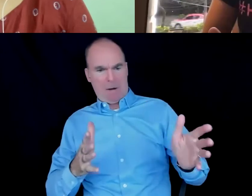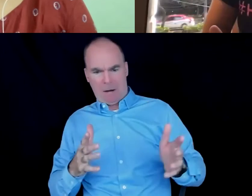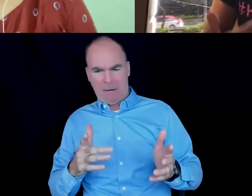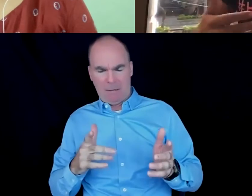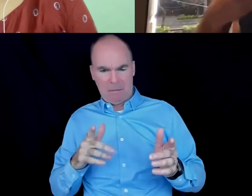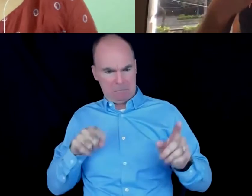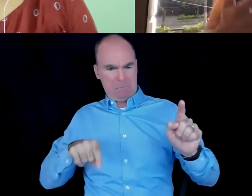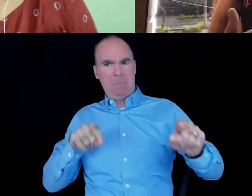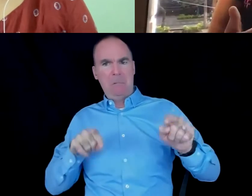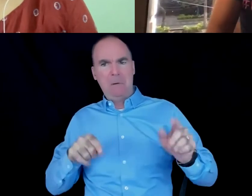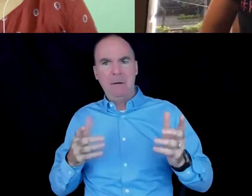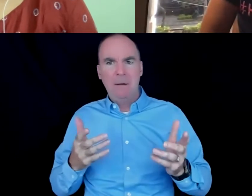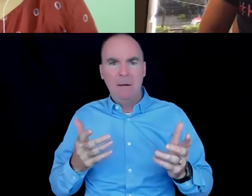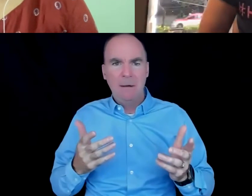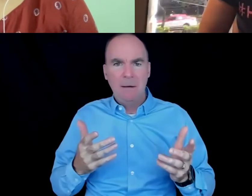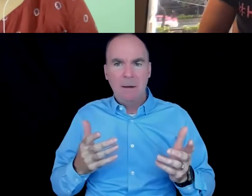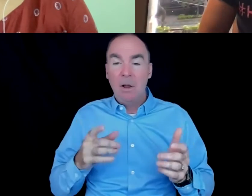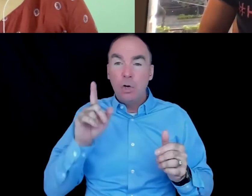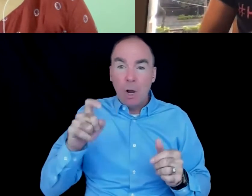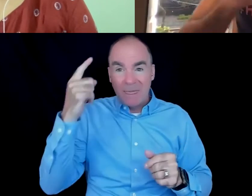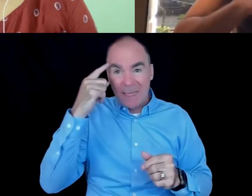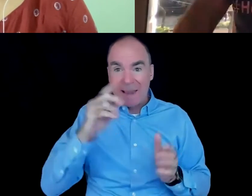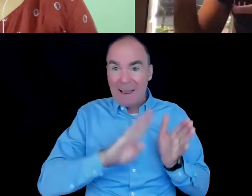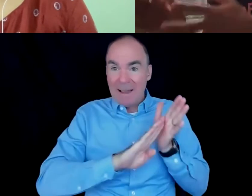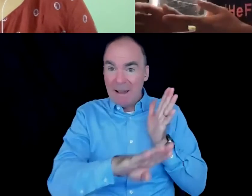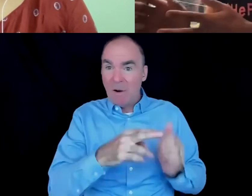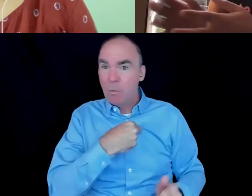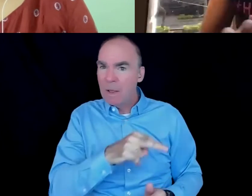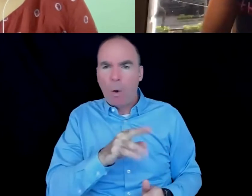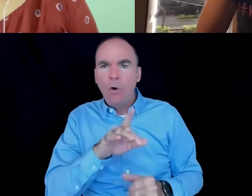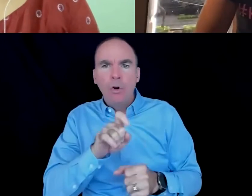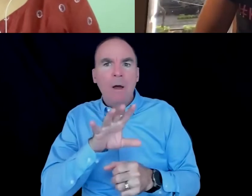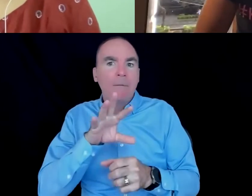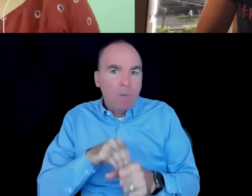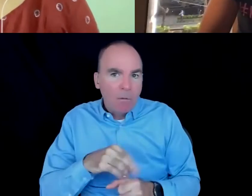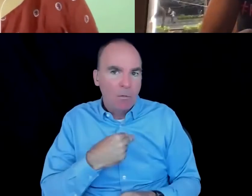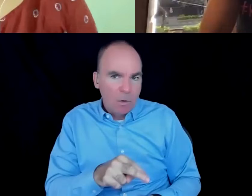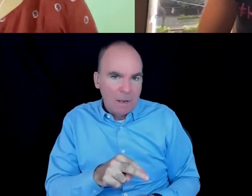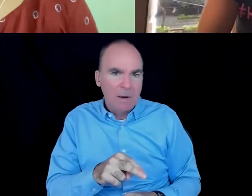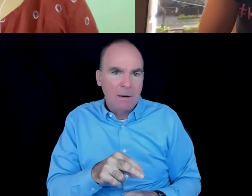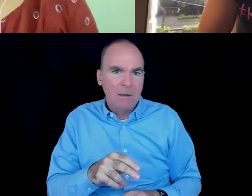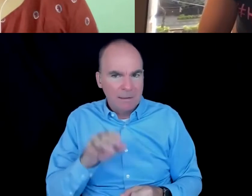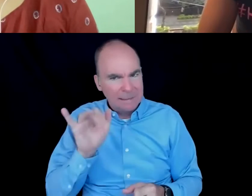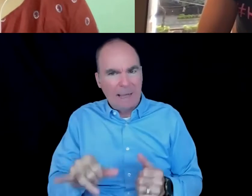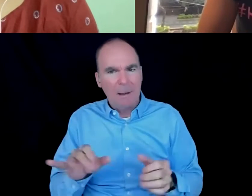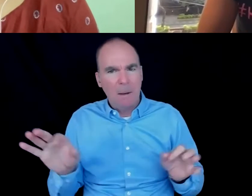It's something like with the religion, because like it's totally different than the sex equality.